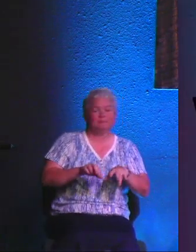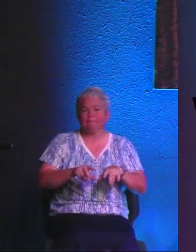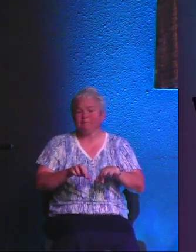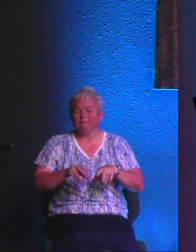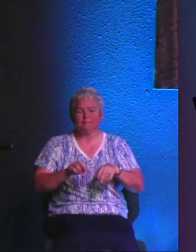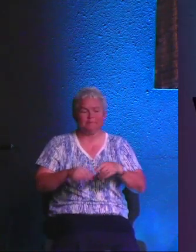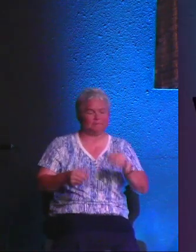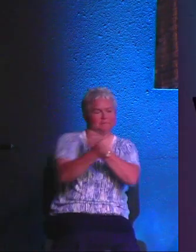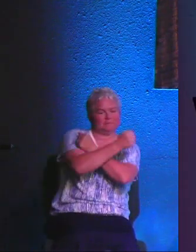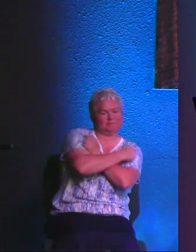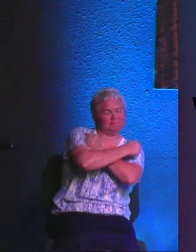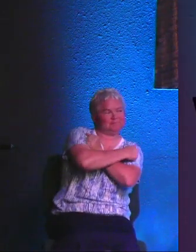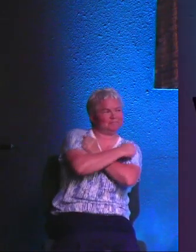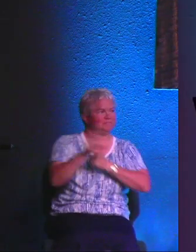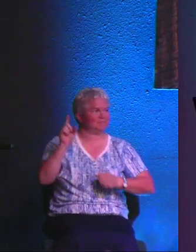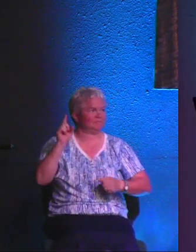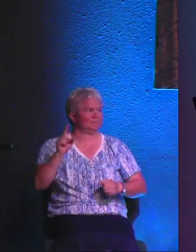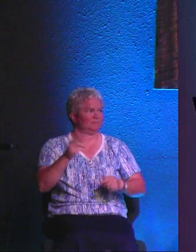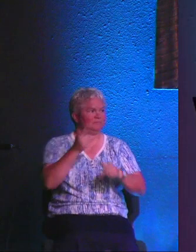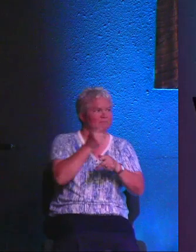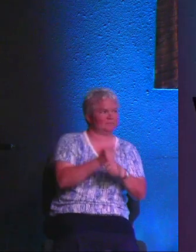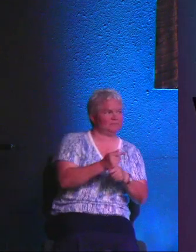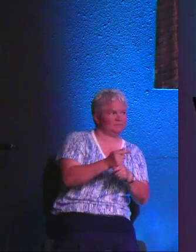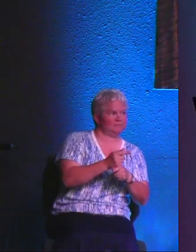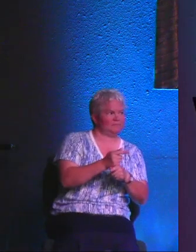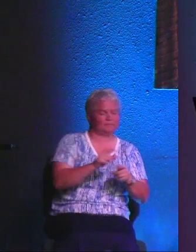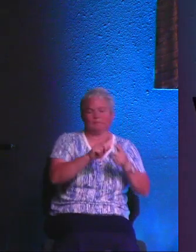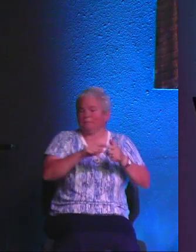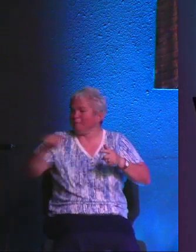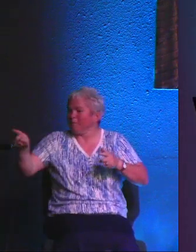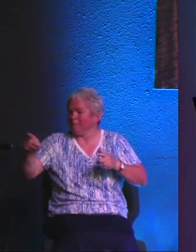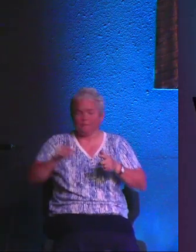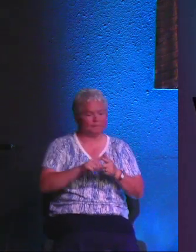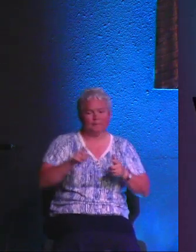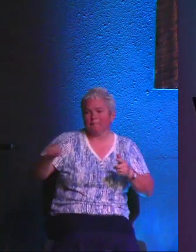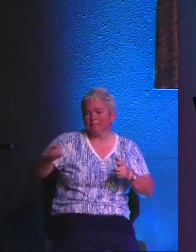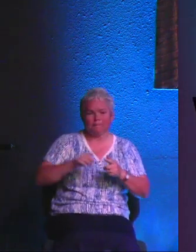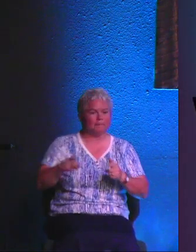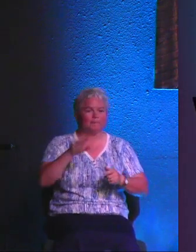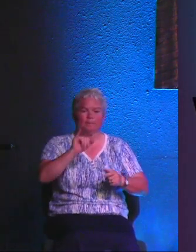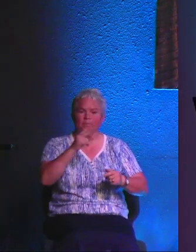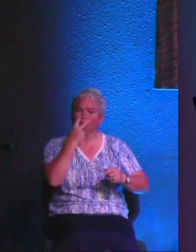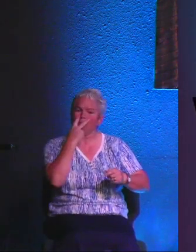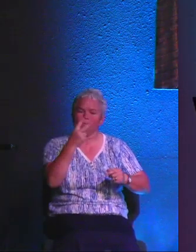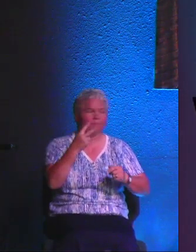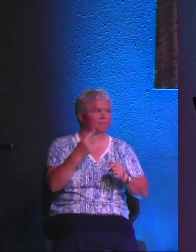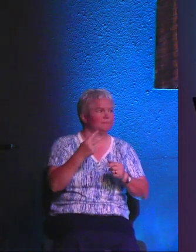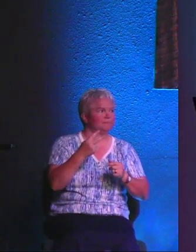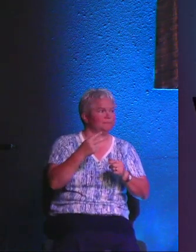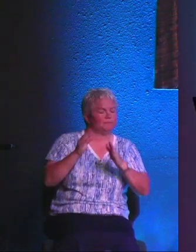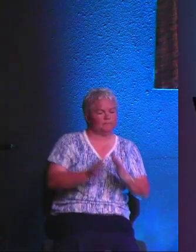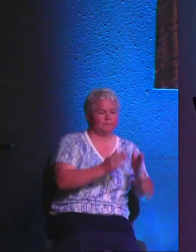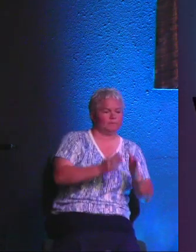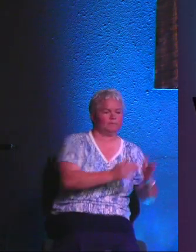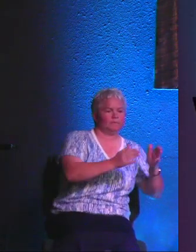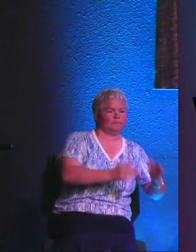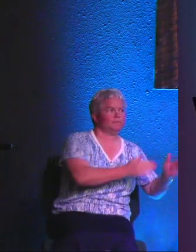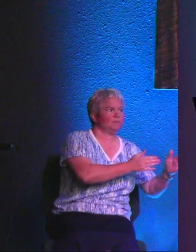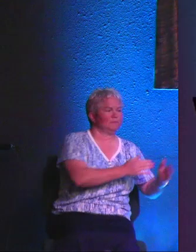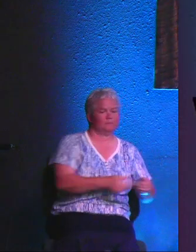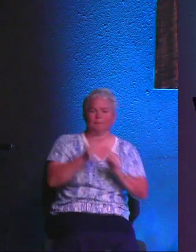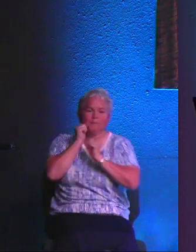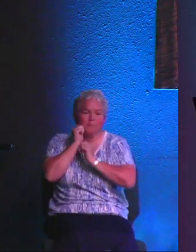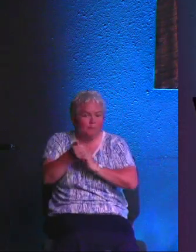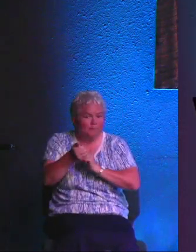send emails to your loved ones. I just arrived, and I've been checked in. I've seen that everything has been prepared for your